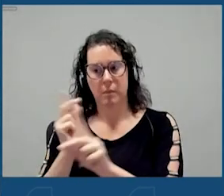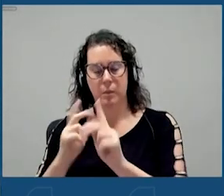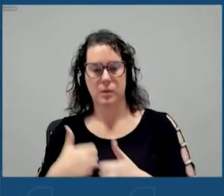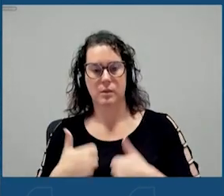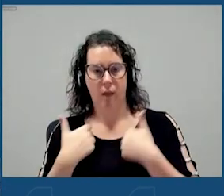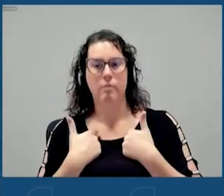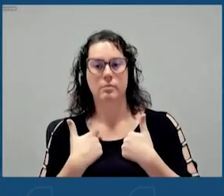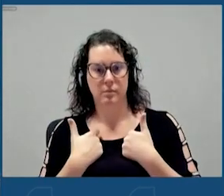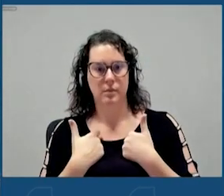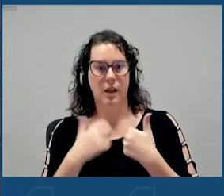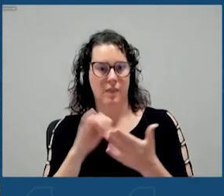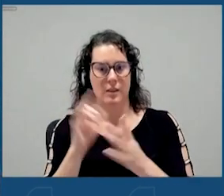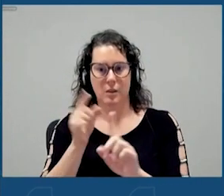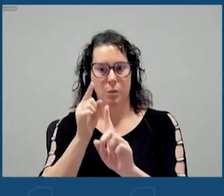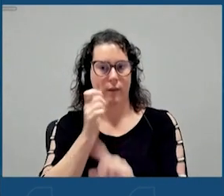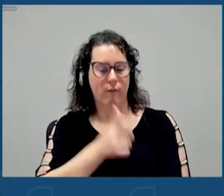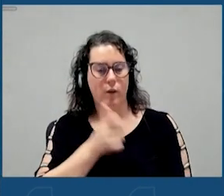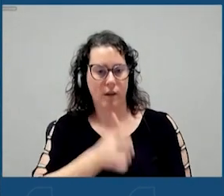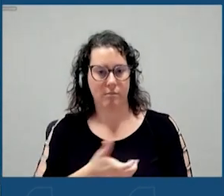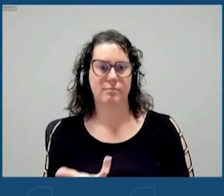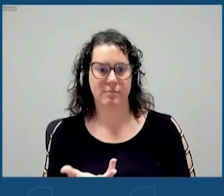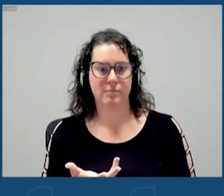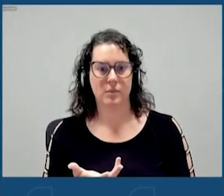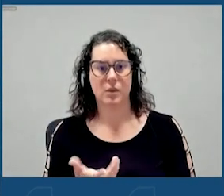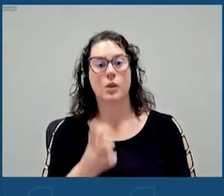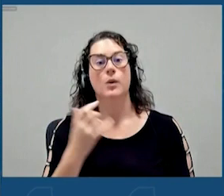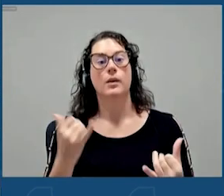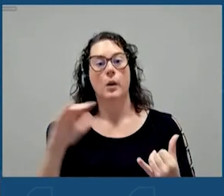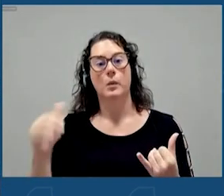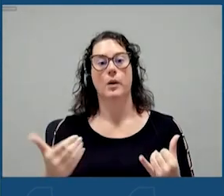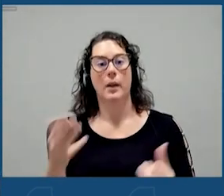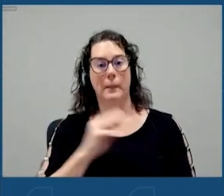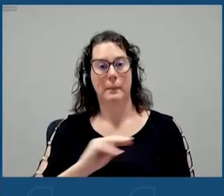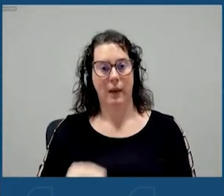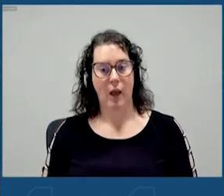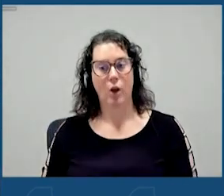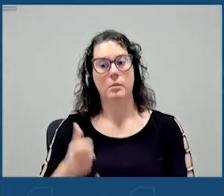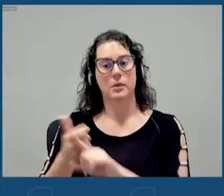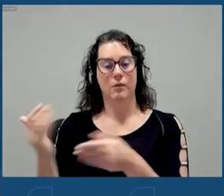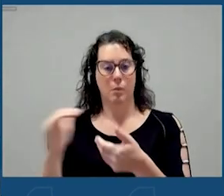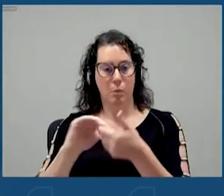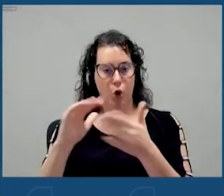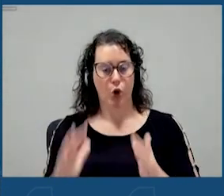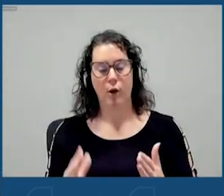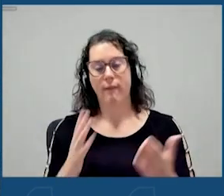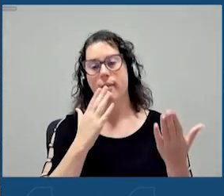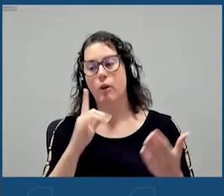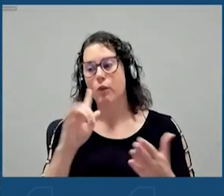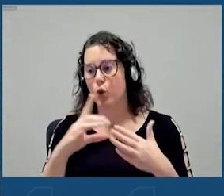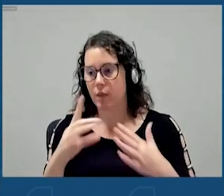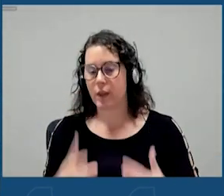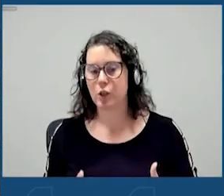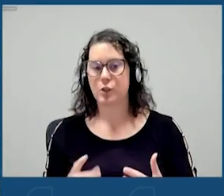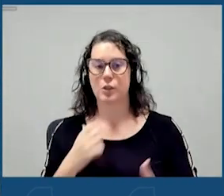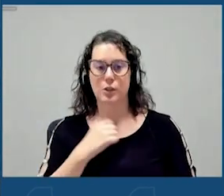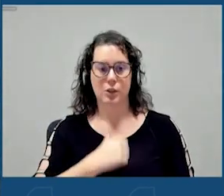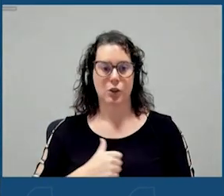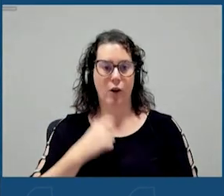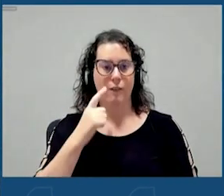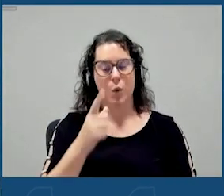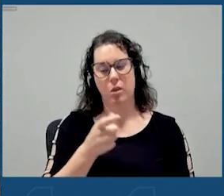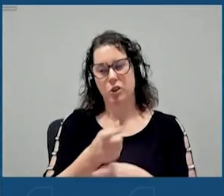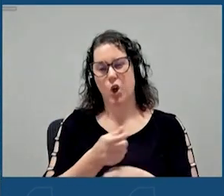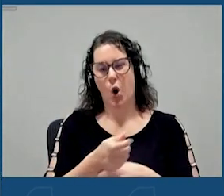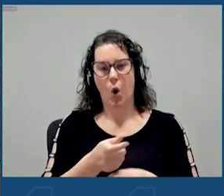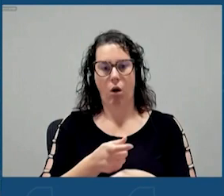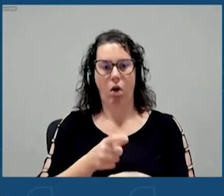do every single day. So I want to introduce our mayor, who's a partner in all this, and thank him for his leadership. Sorry about the jokes, but I can do it because